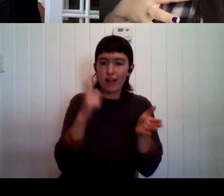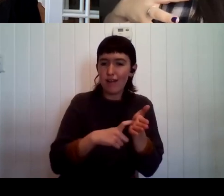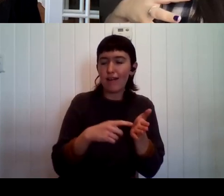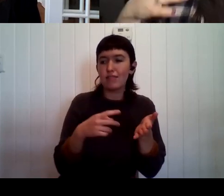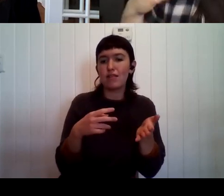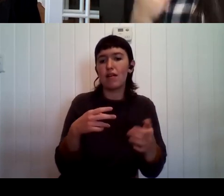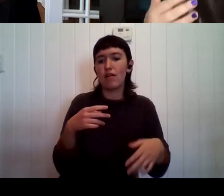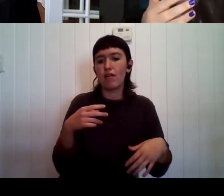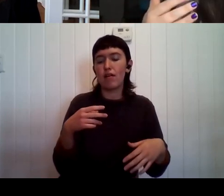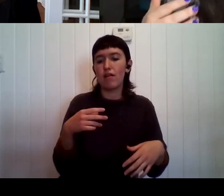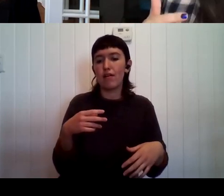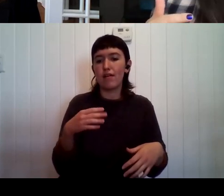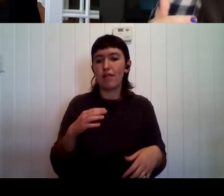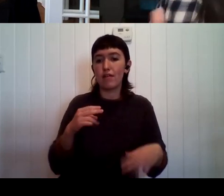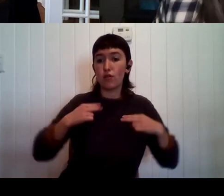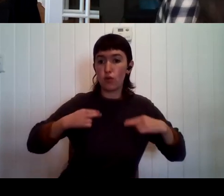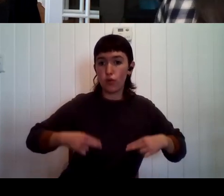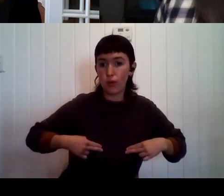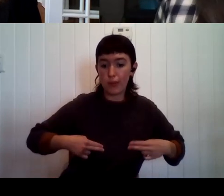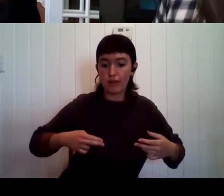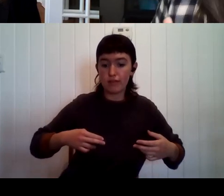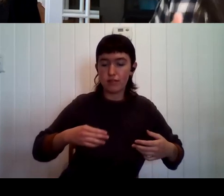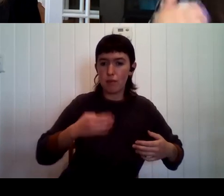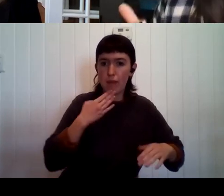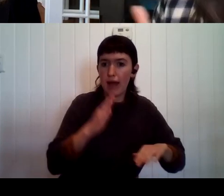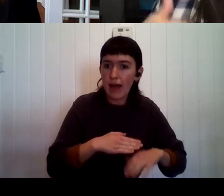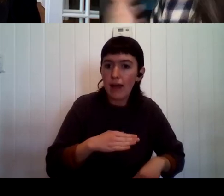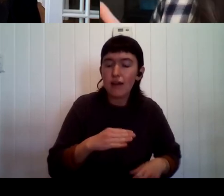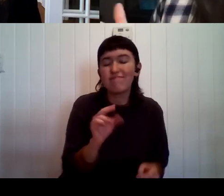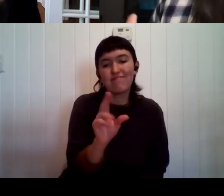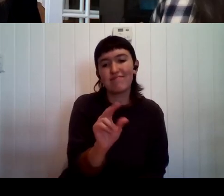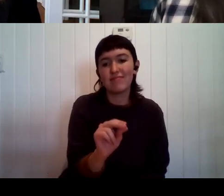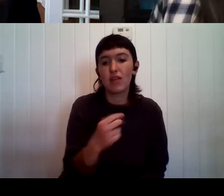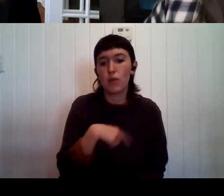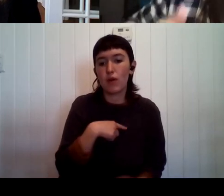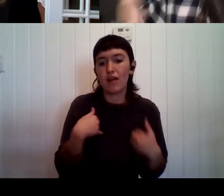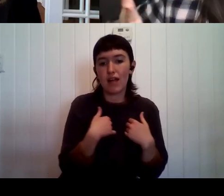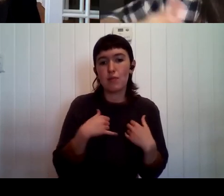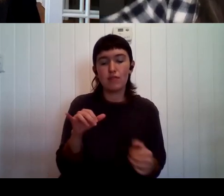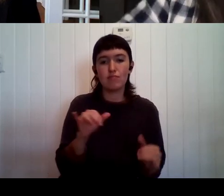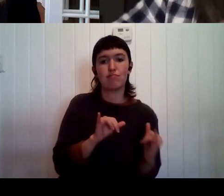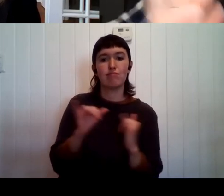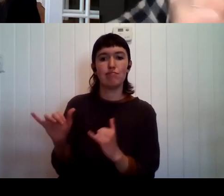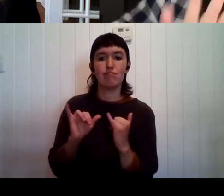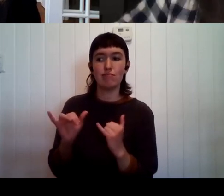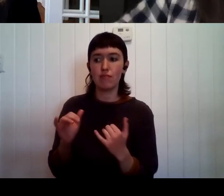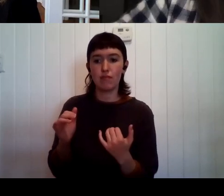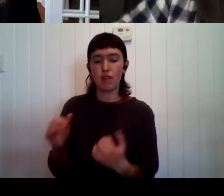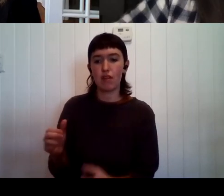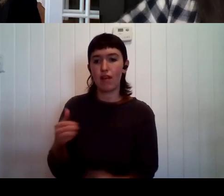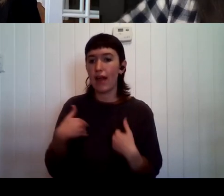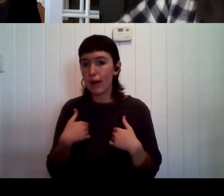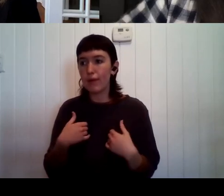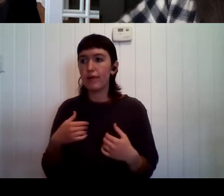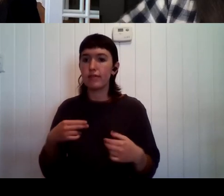like our existence is bad. That's not true. Like we are animals just like anybody else. And so, you know, just want to put